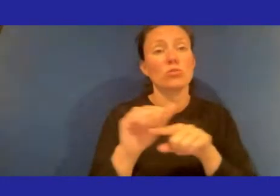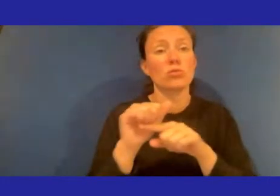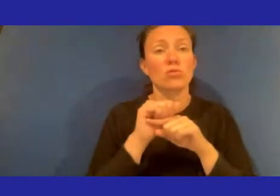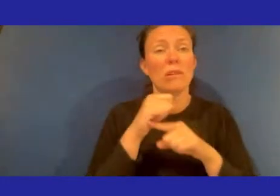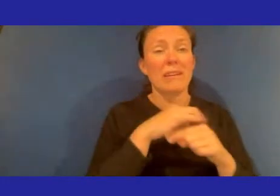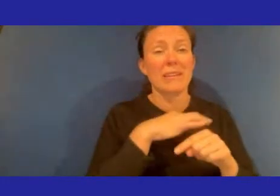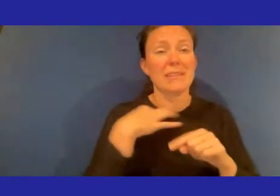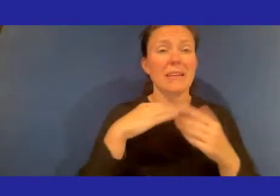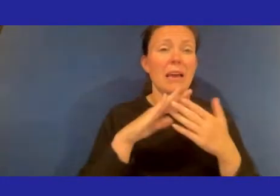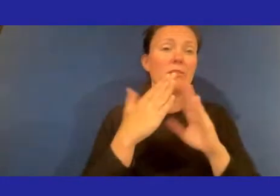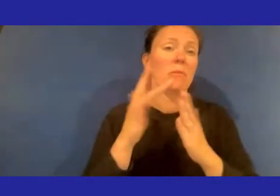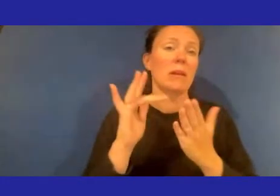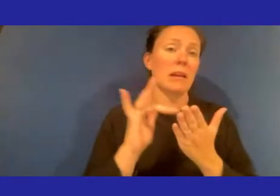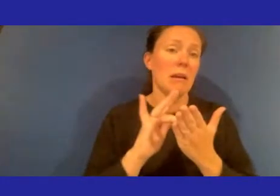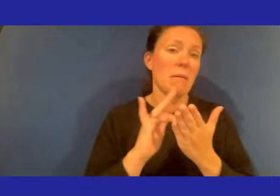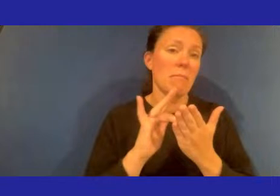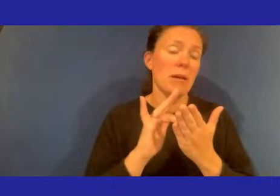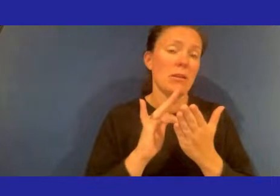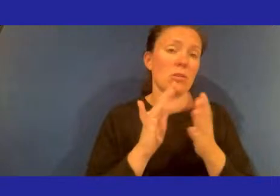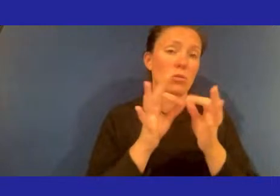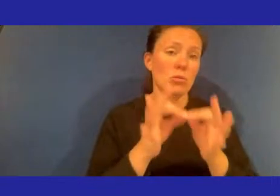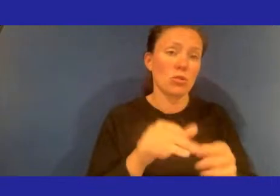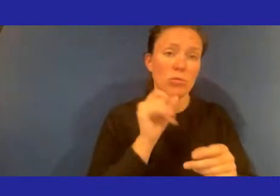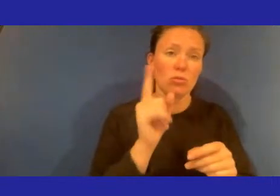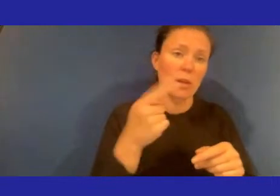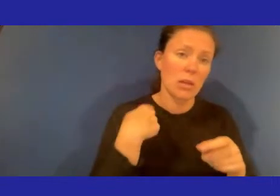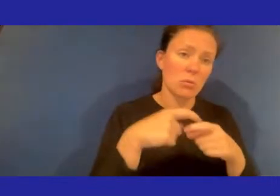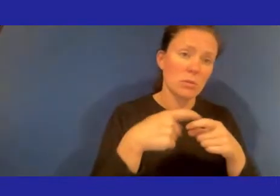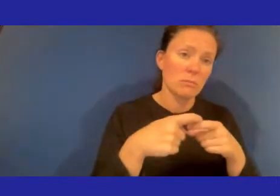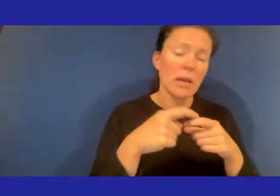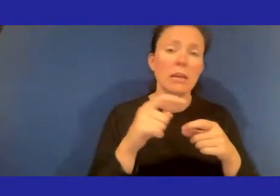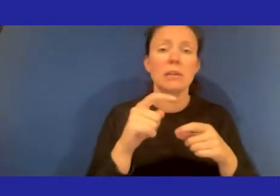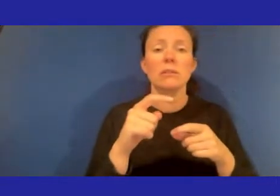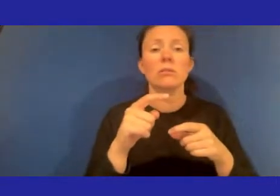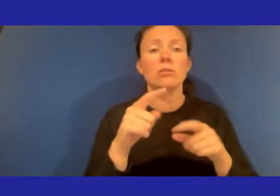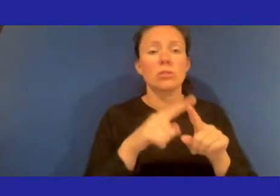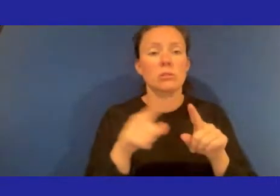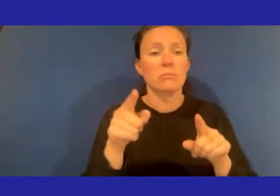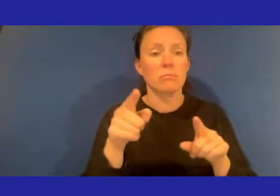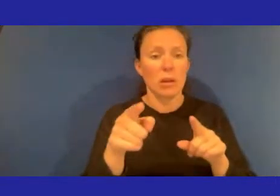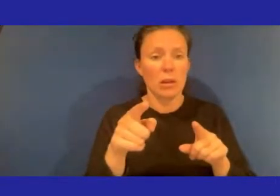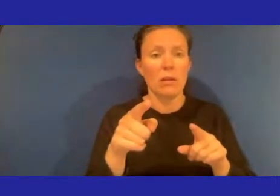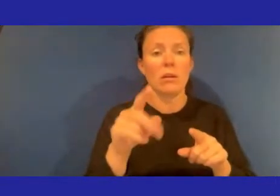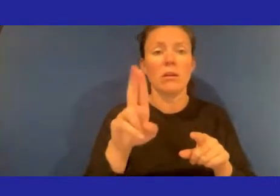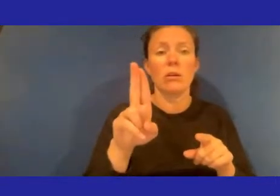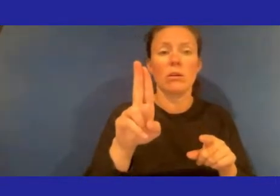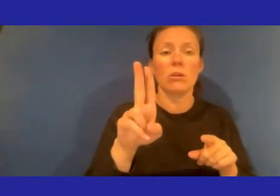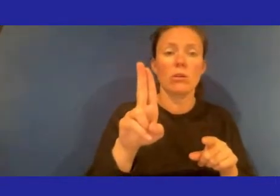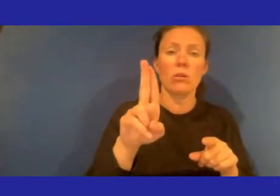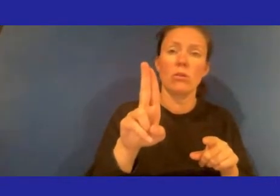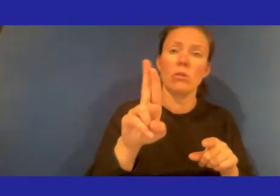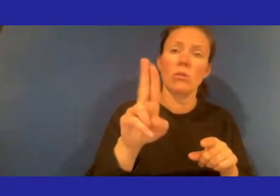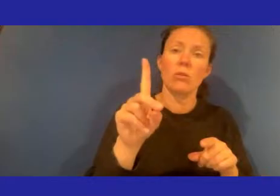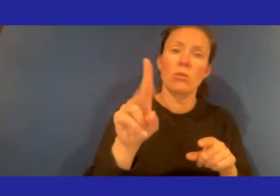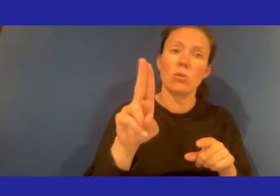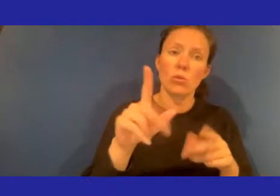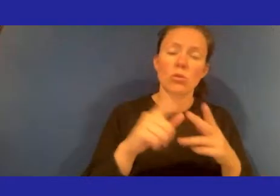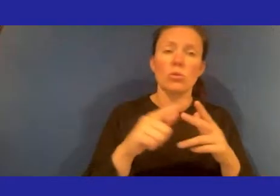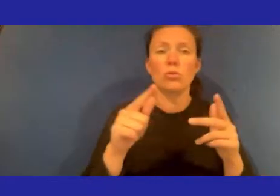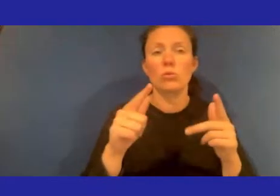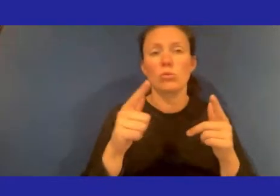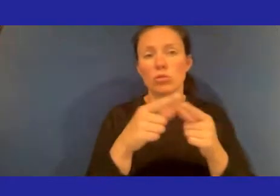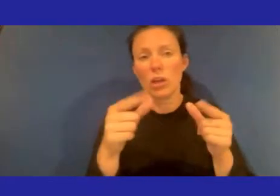in various languages, not just Spanish, but also, as you see, Urdu, Ukrainian, Japanese, etc.